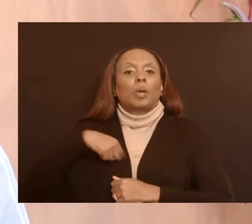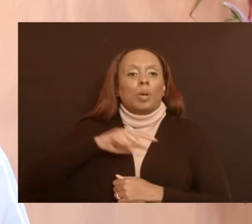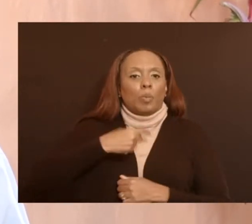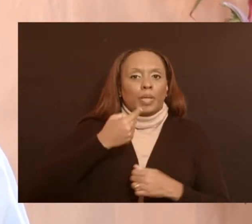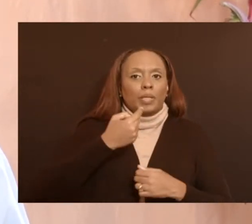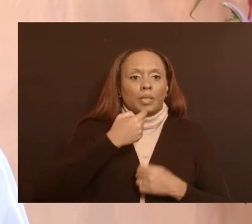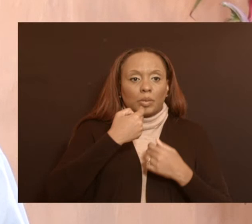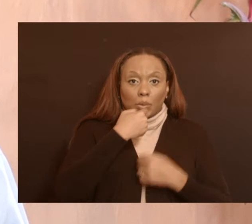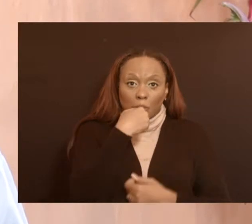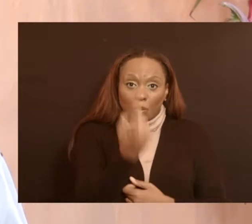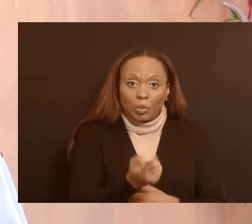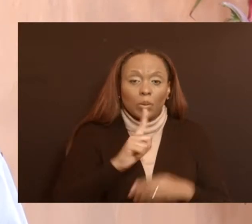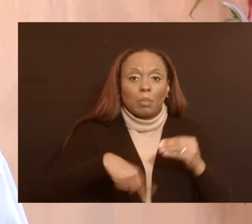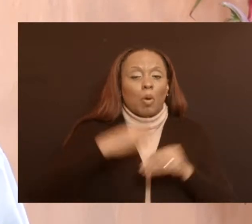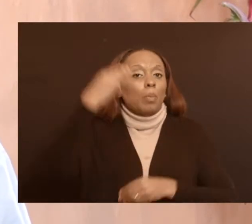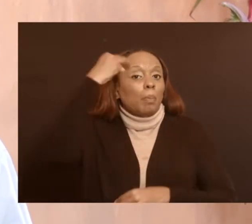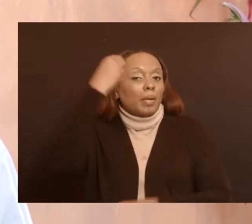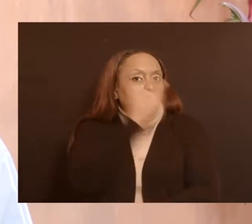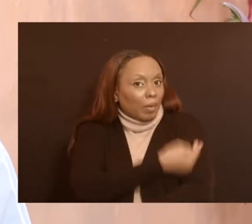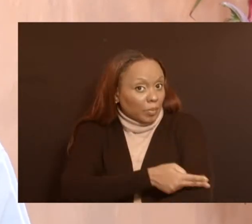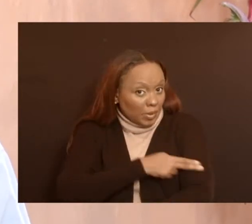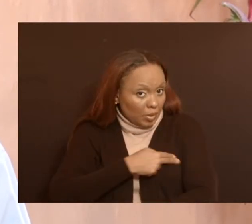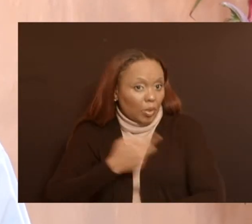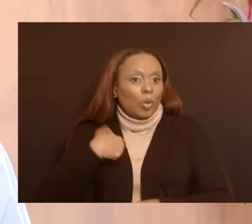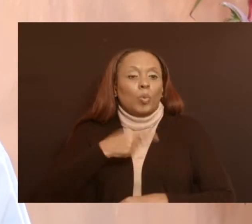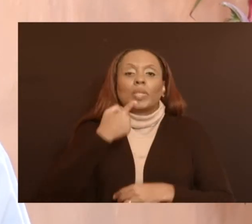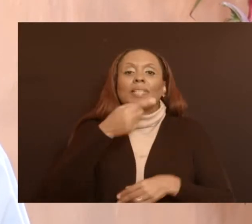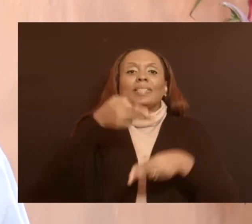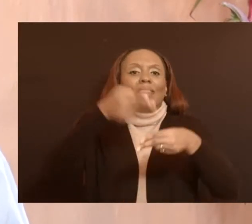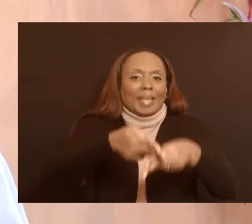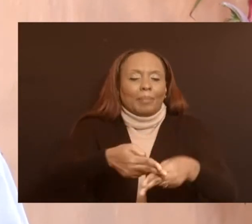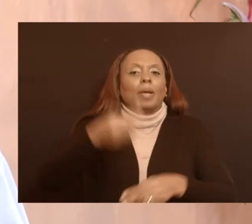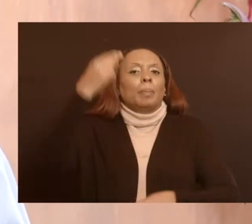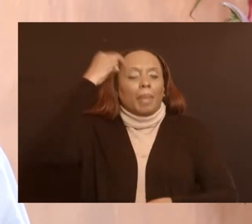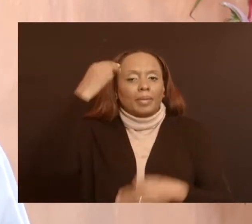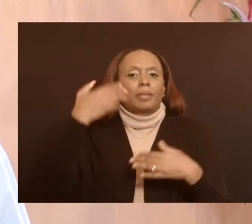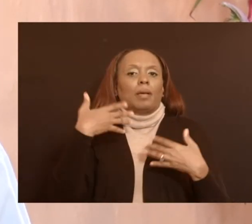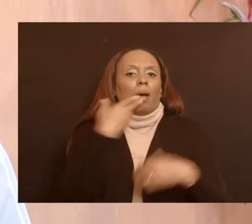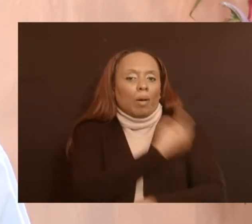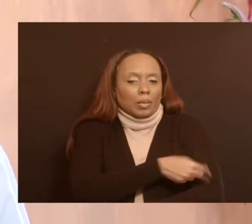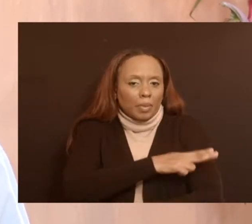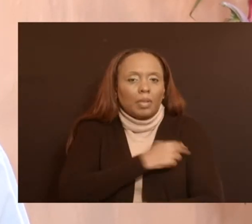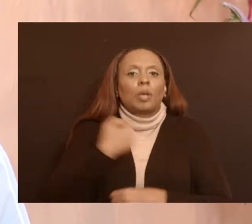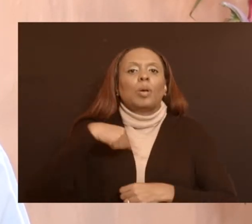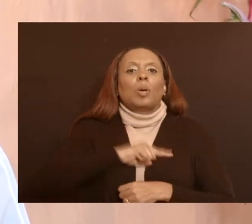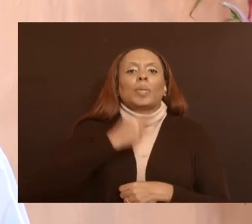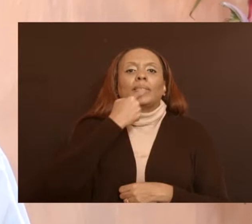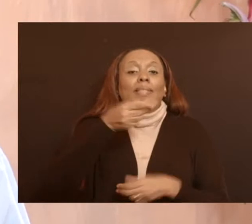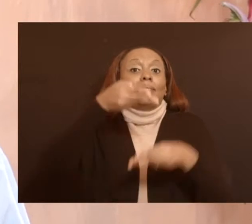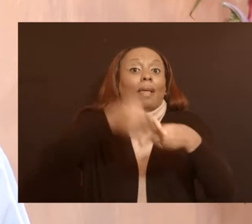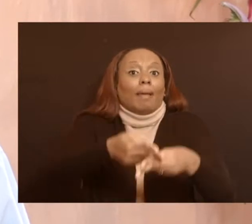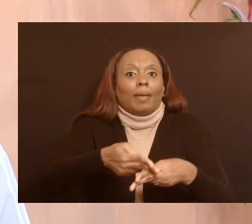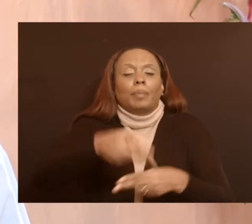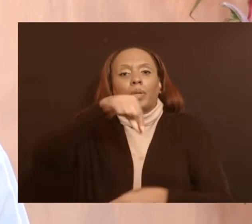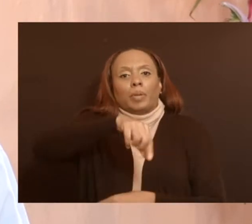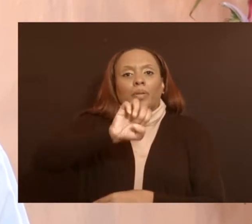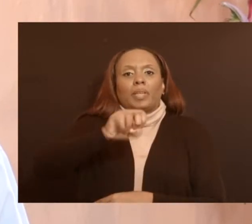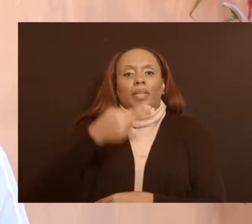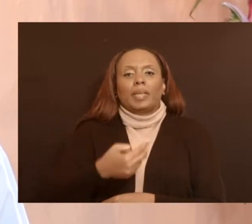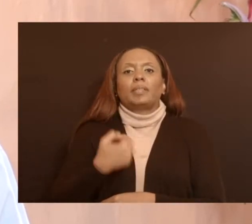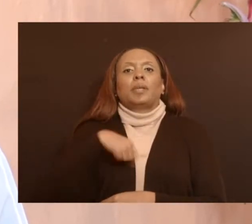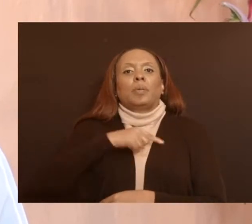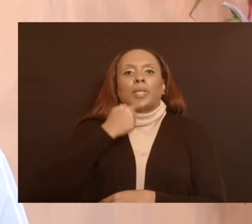and we gave all the details. We named the psychiatric hospital. We named the geriatric hospital. We named the Queen Elizabeth